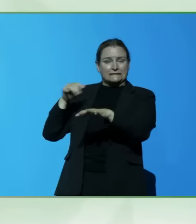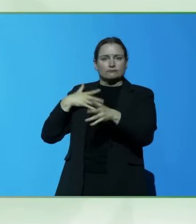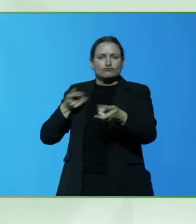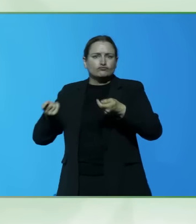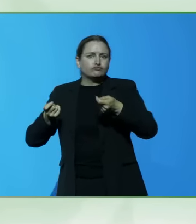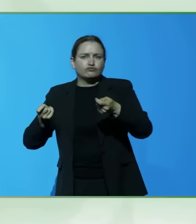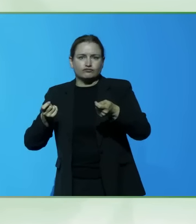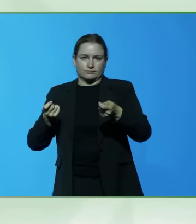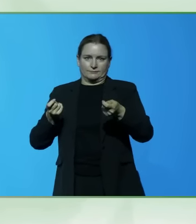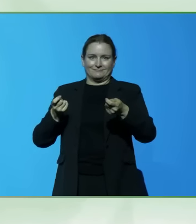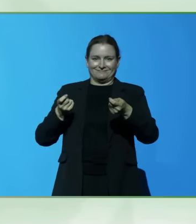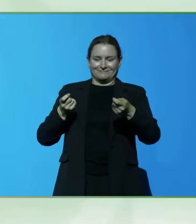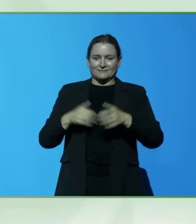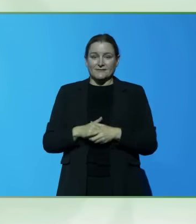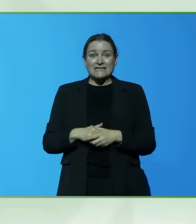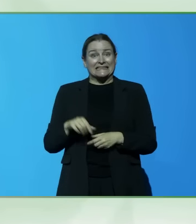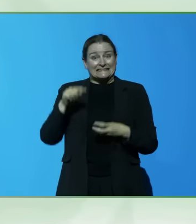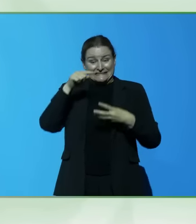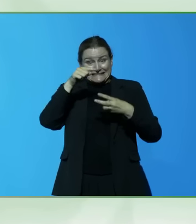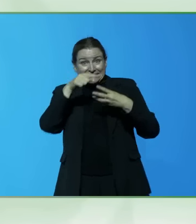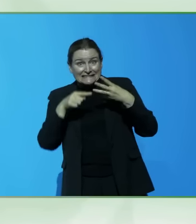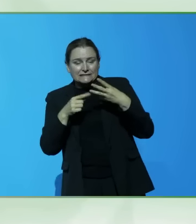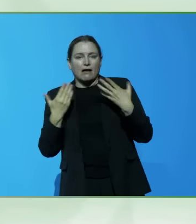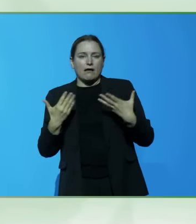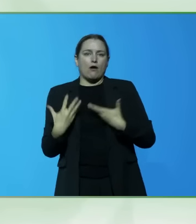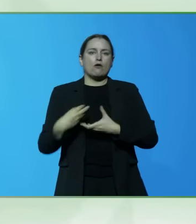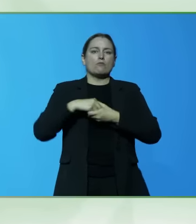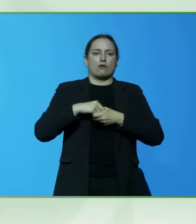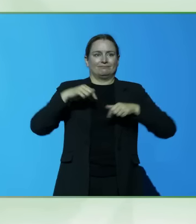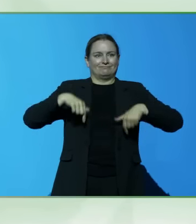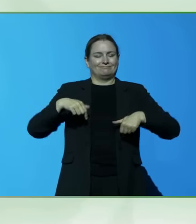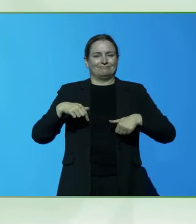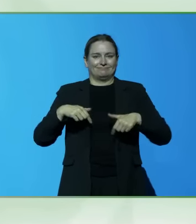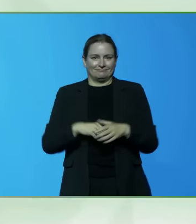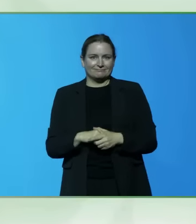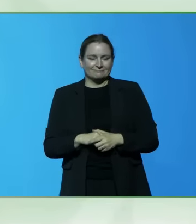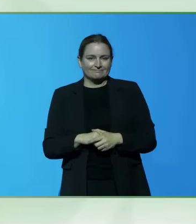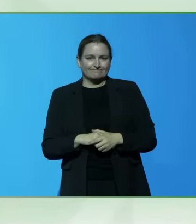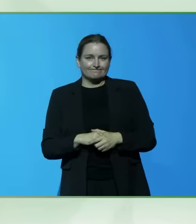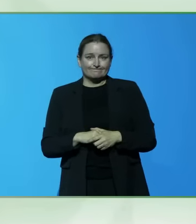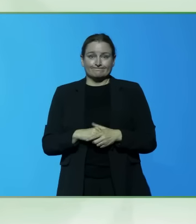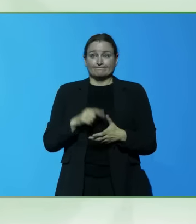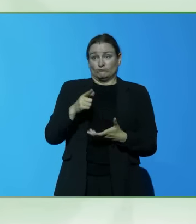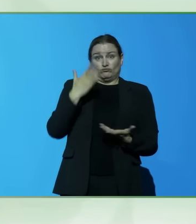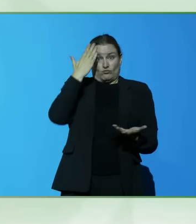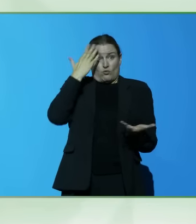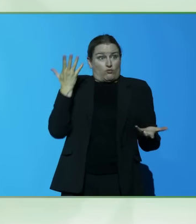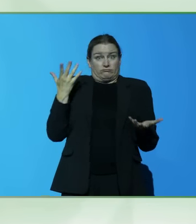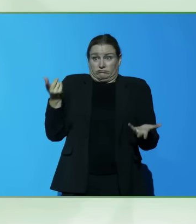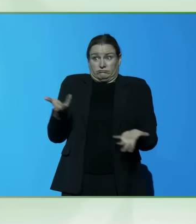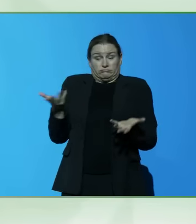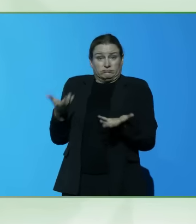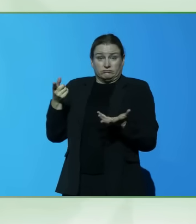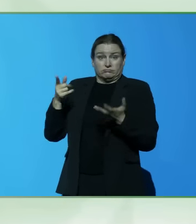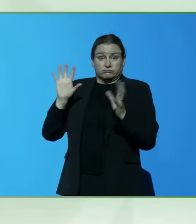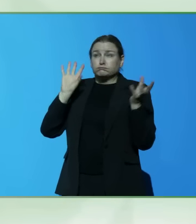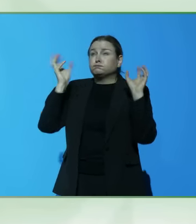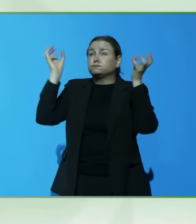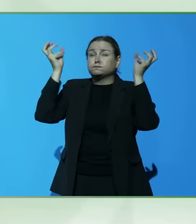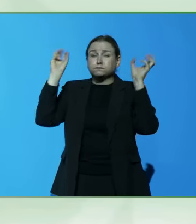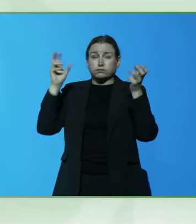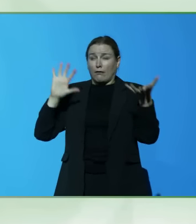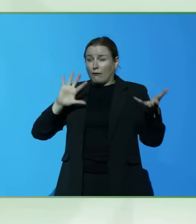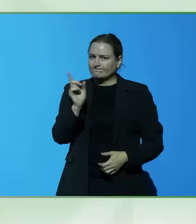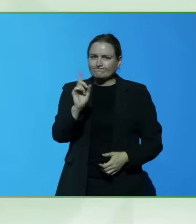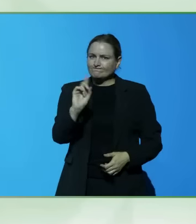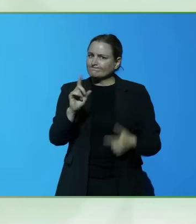first to die in disasters, then it is not a law of nature, but it is a